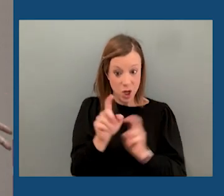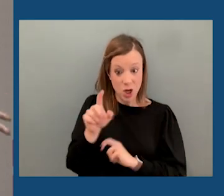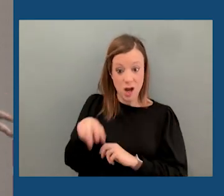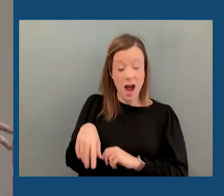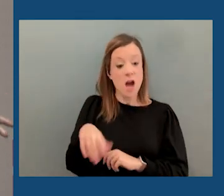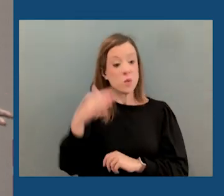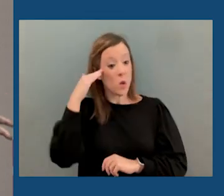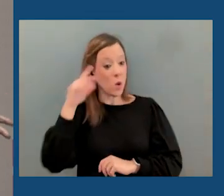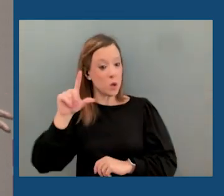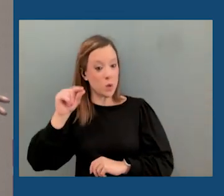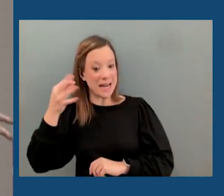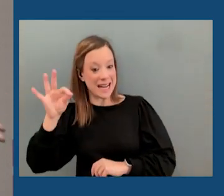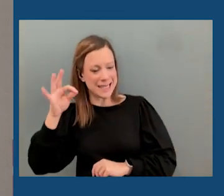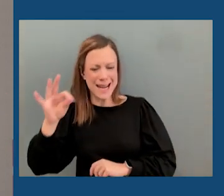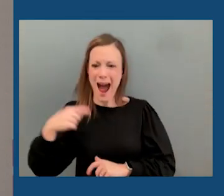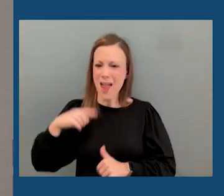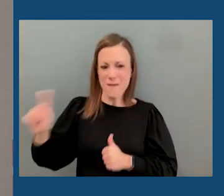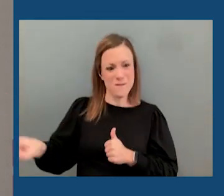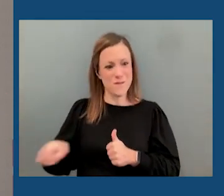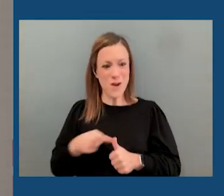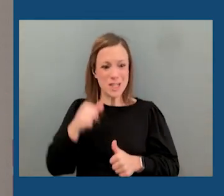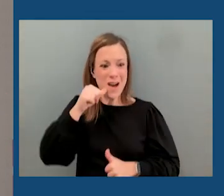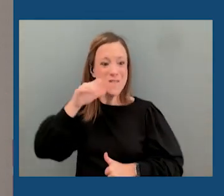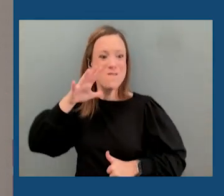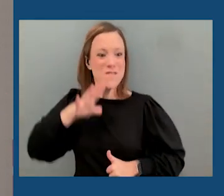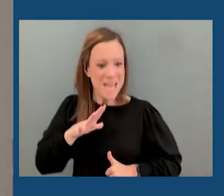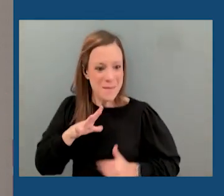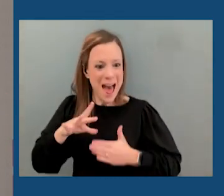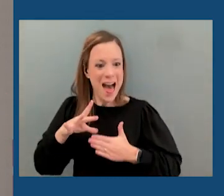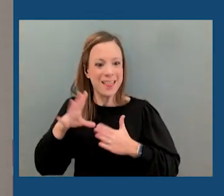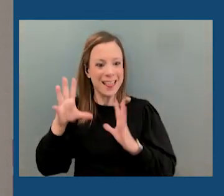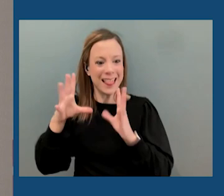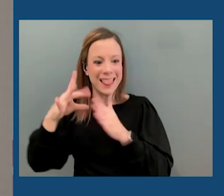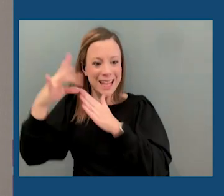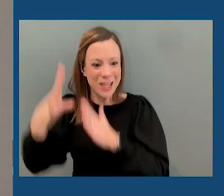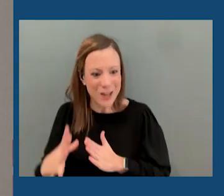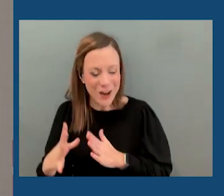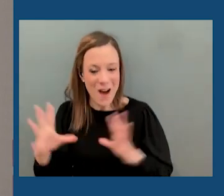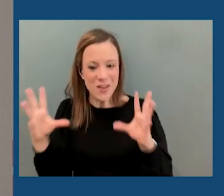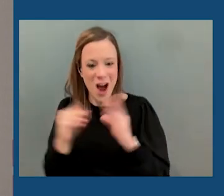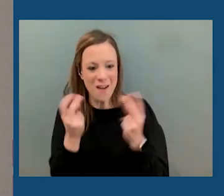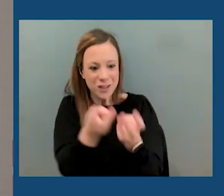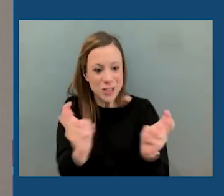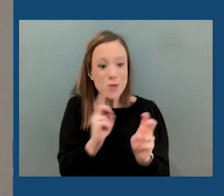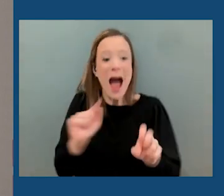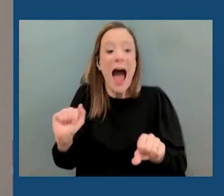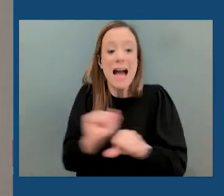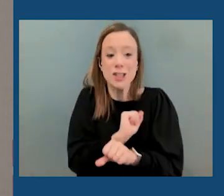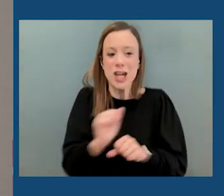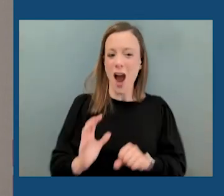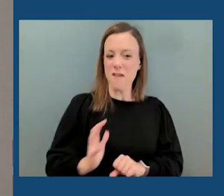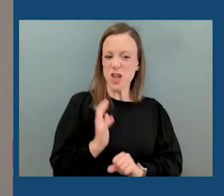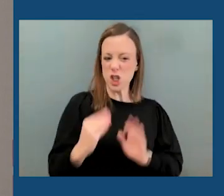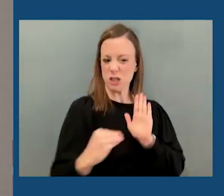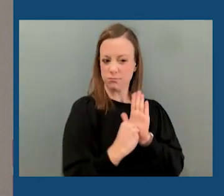the first female leader of a conference to actually codify Roe v. Wade, to